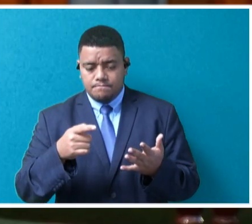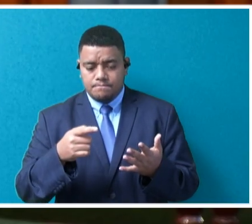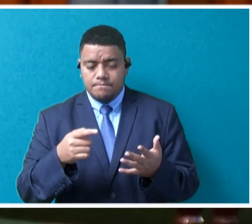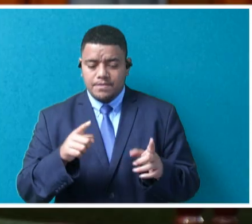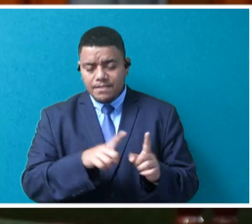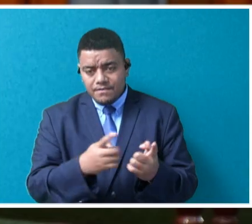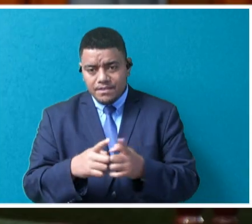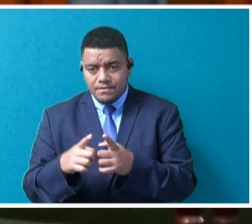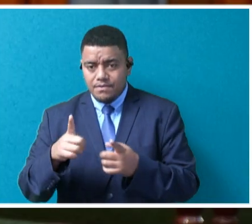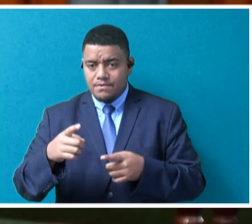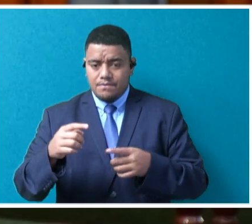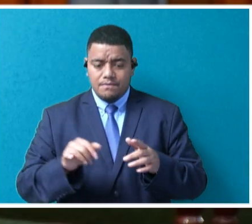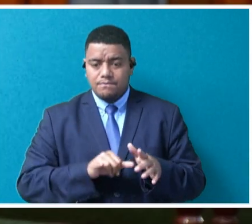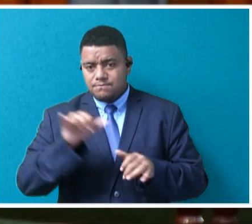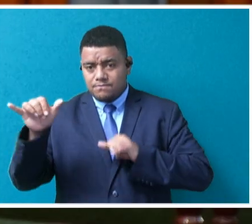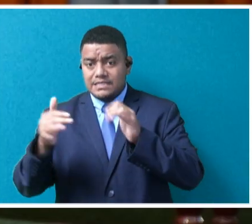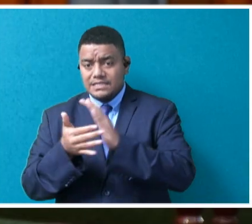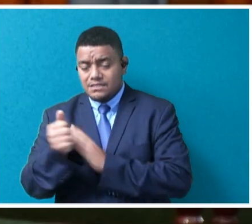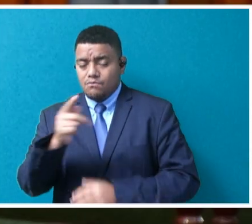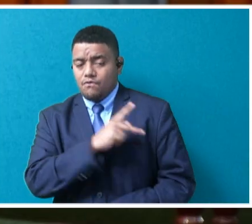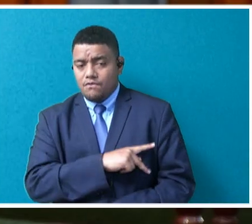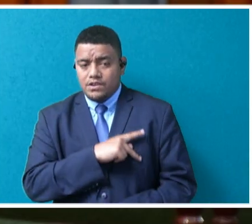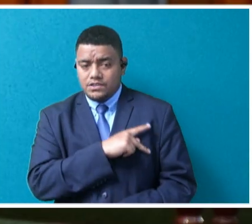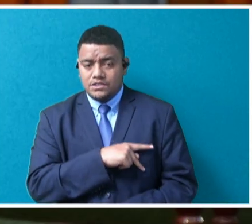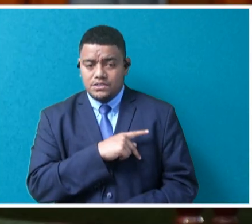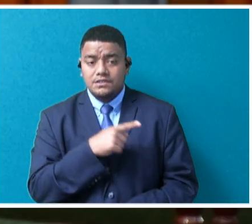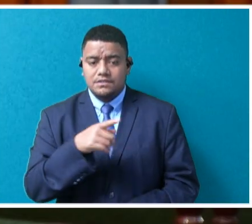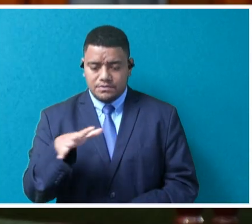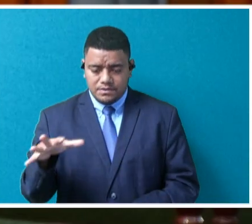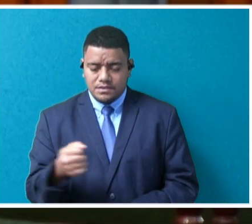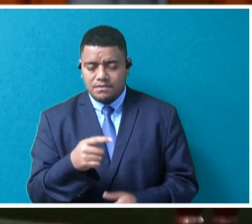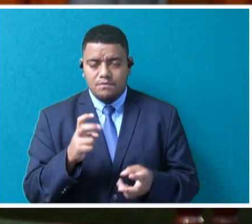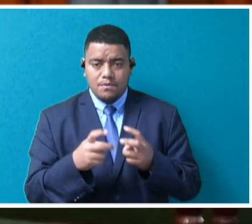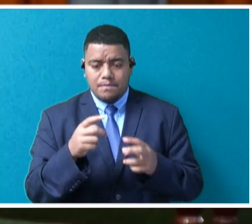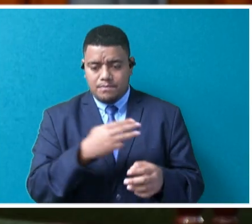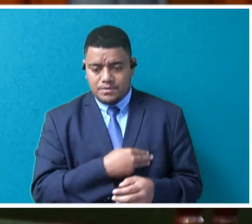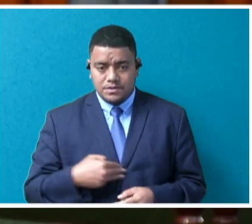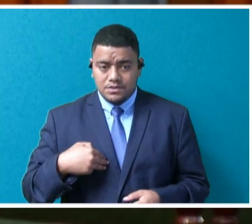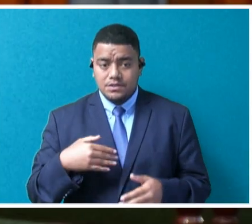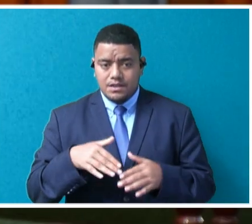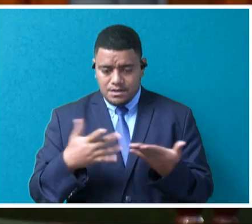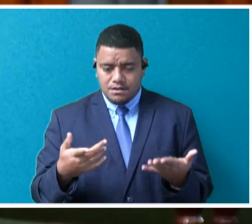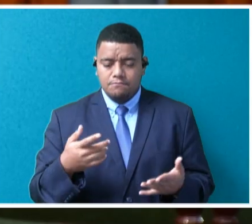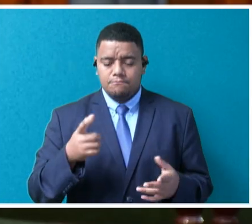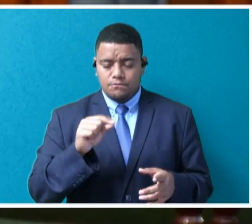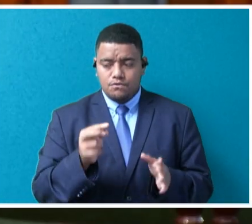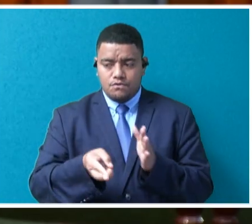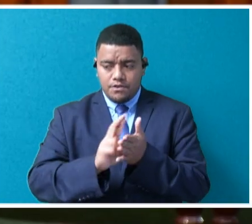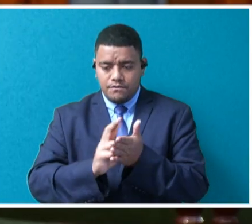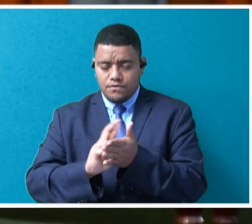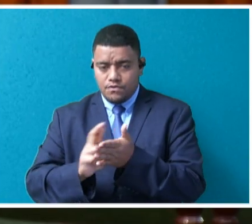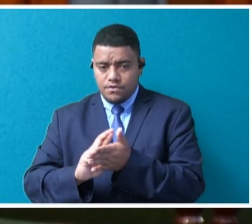mobility and the migration of skilled professionals. Despite this, the ministry has undertaken a comprehensive review